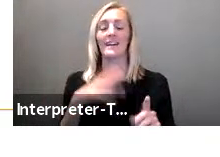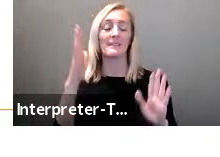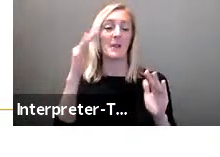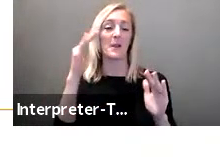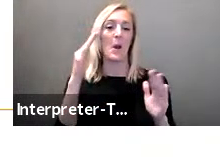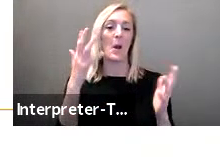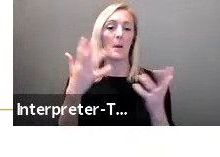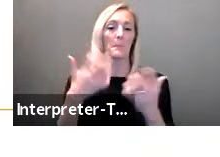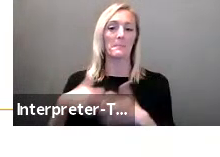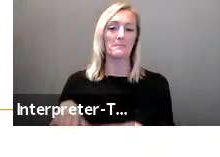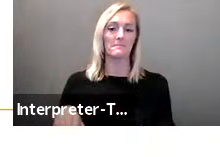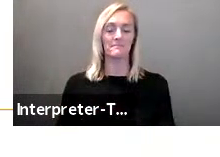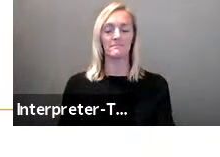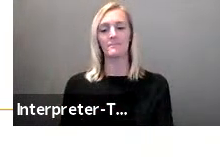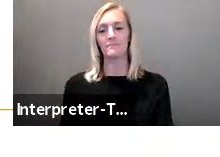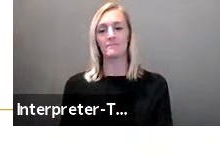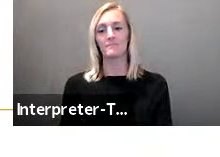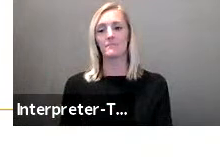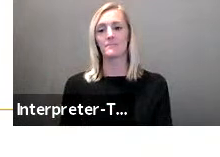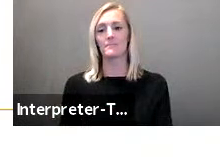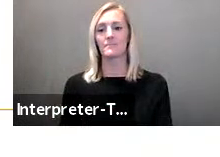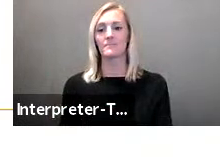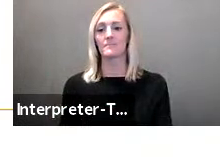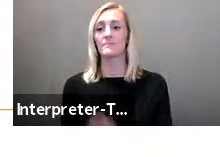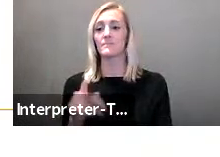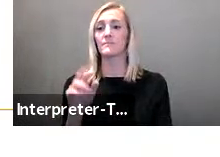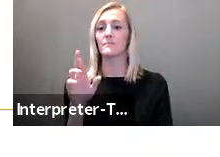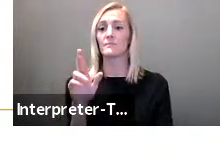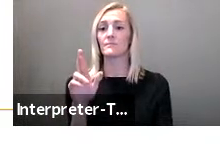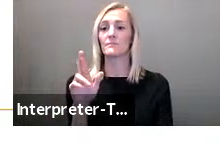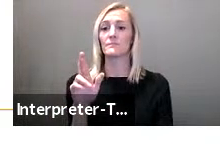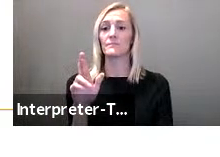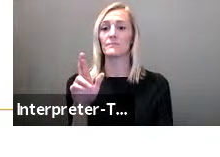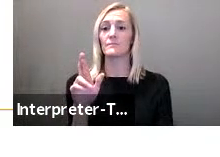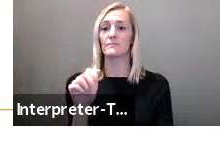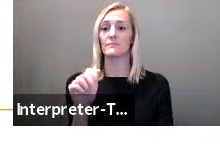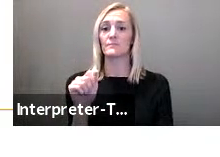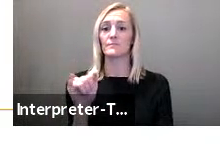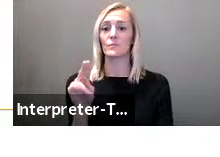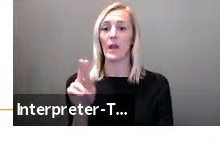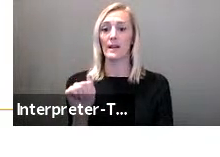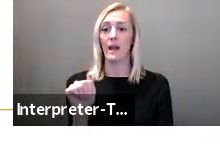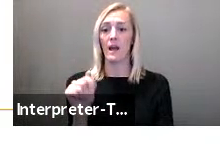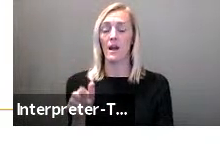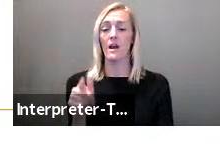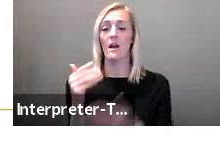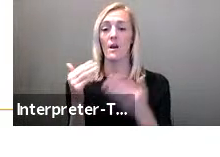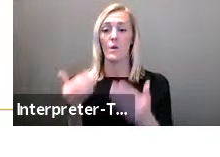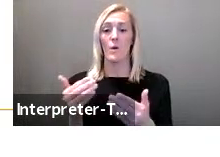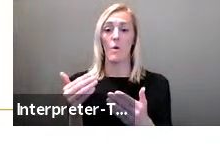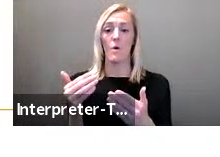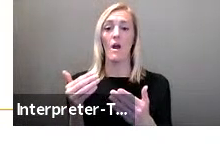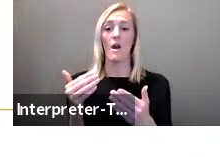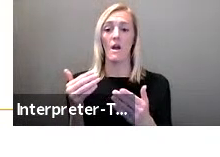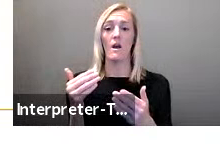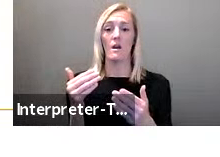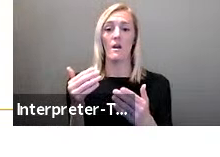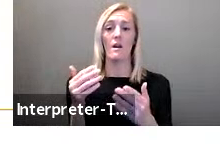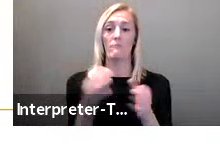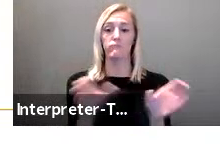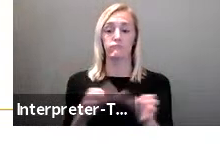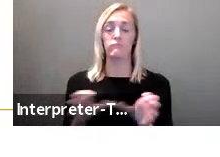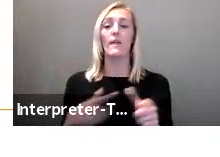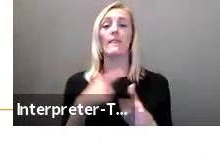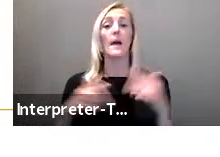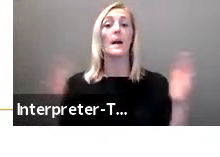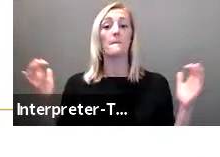out for everybody. Rena, if you could assign us and plan to bring us back at 12:55, that would be great. Perfect, sounds good. And I